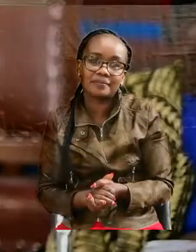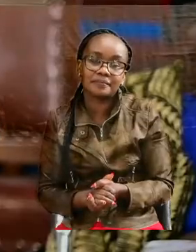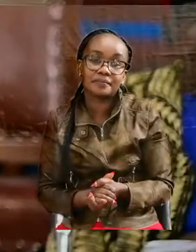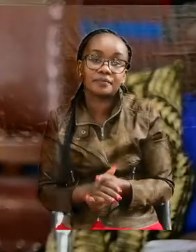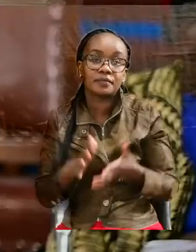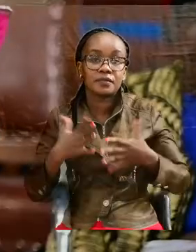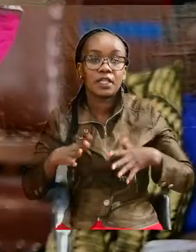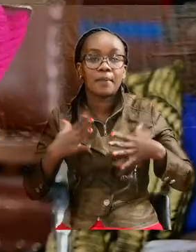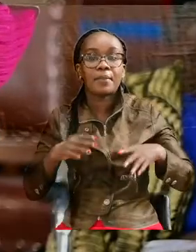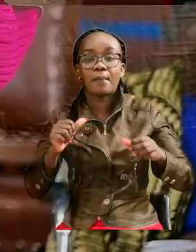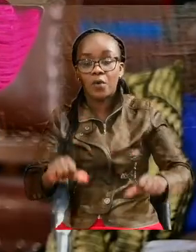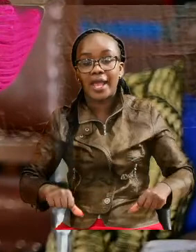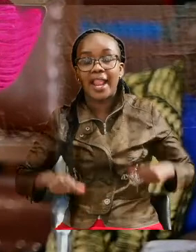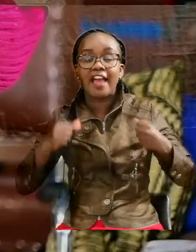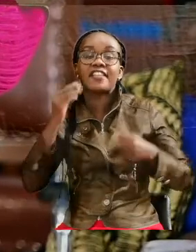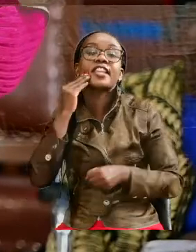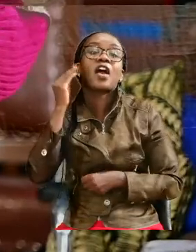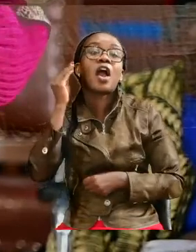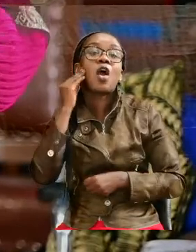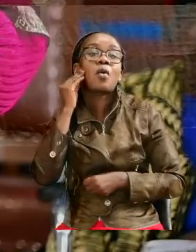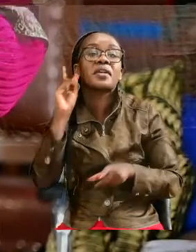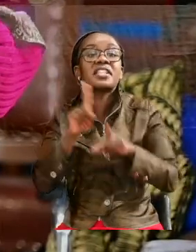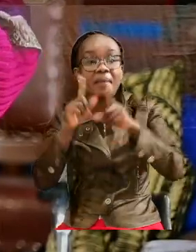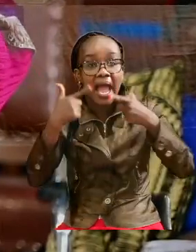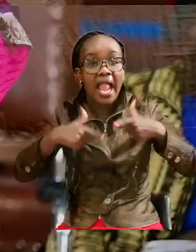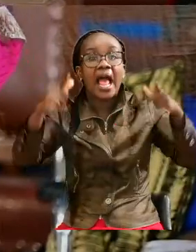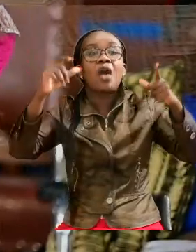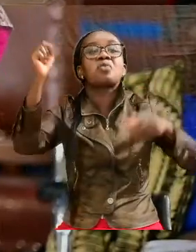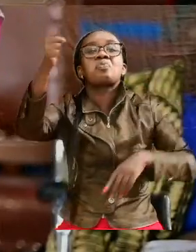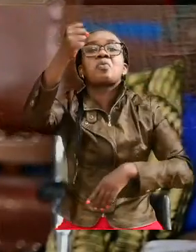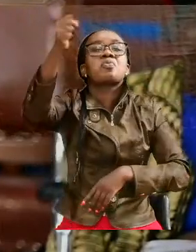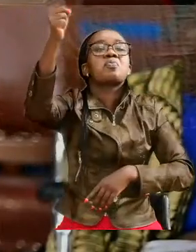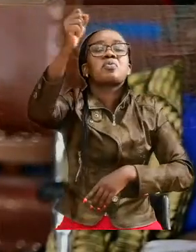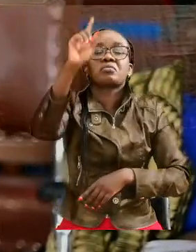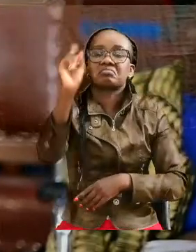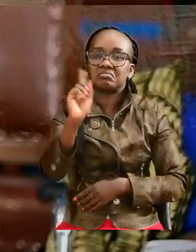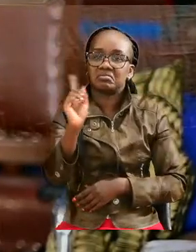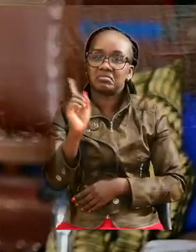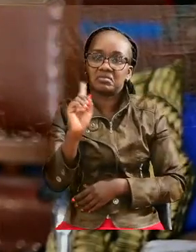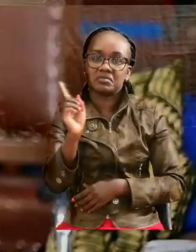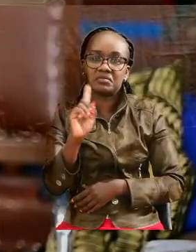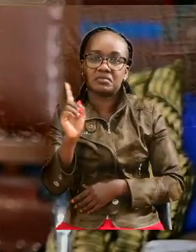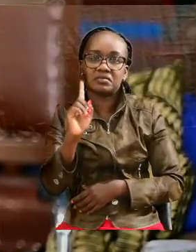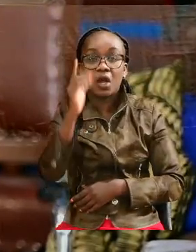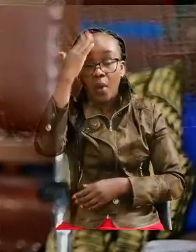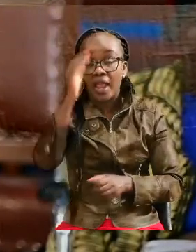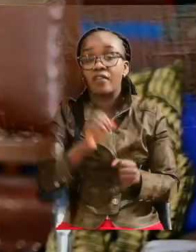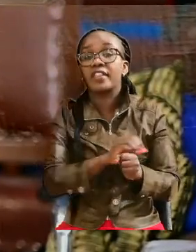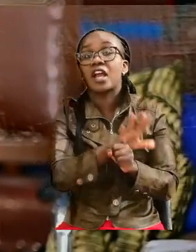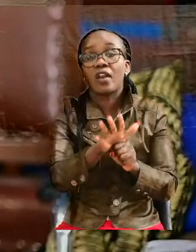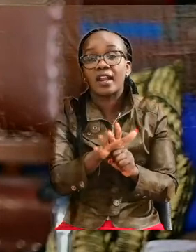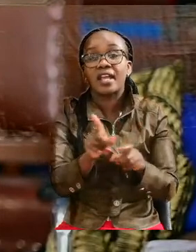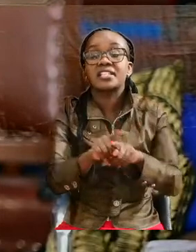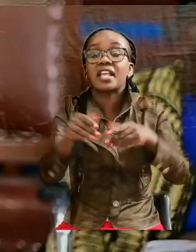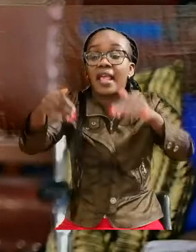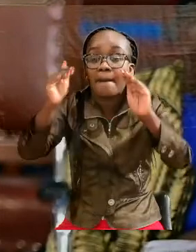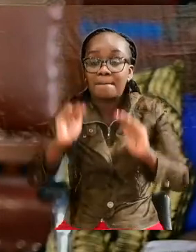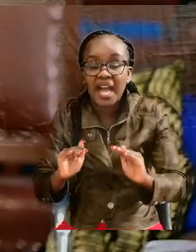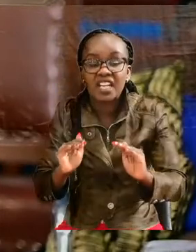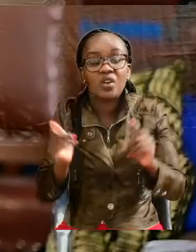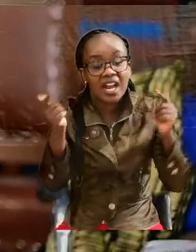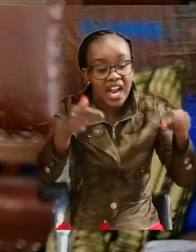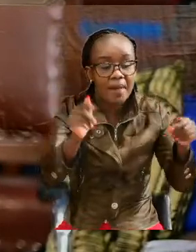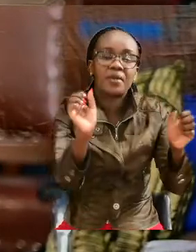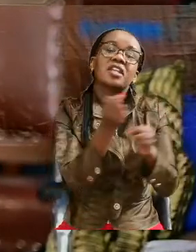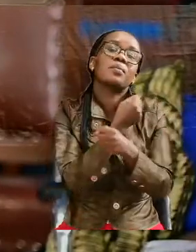People are living in their homes and they were not allowed even to go and visit others. Even burials could even be conducted